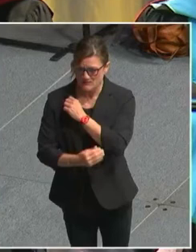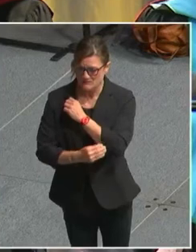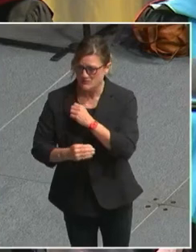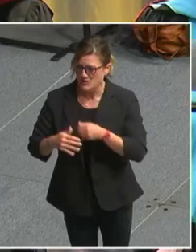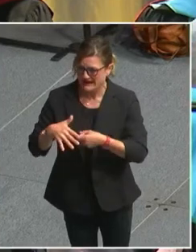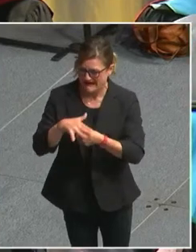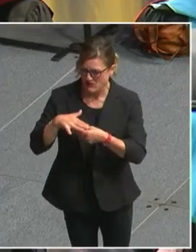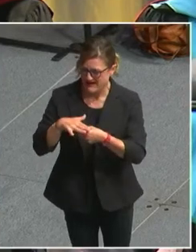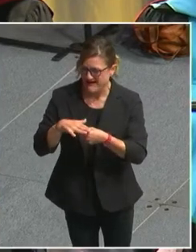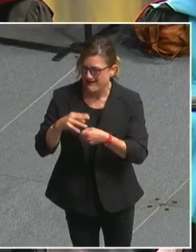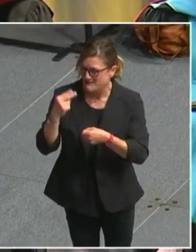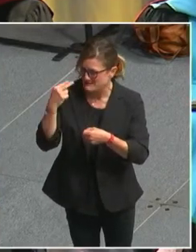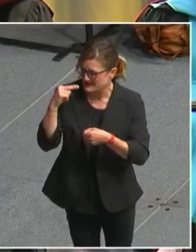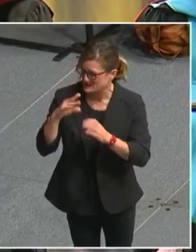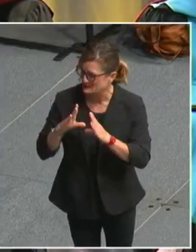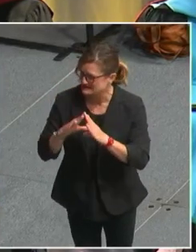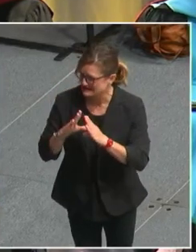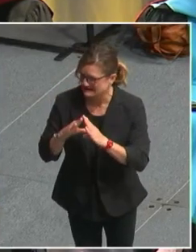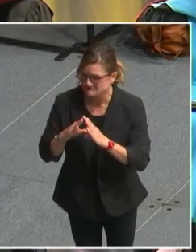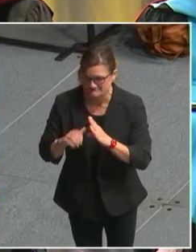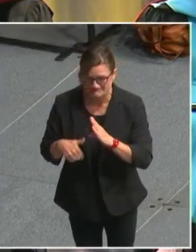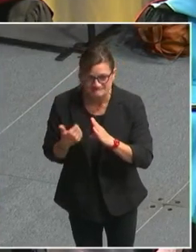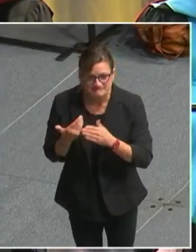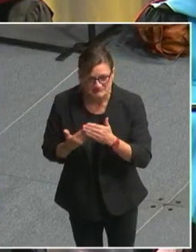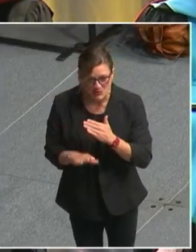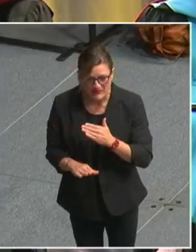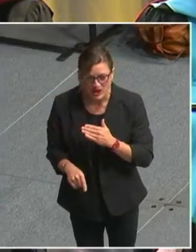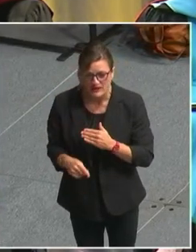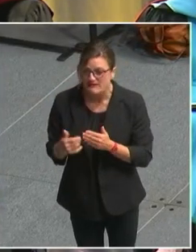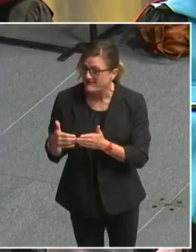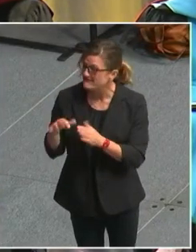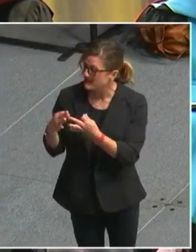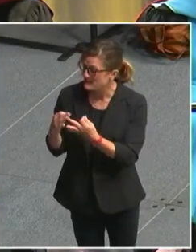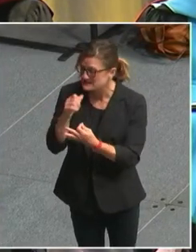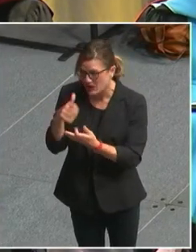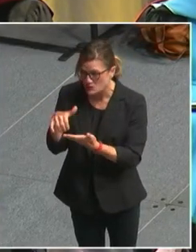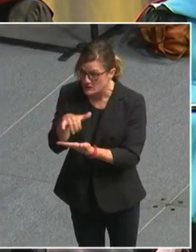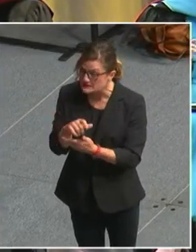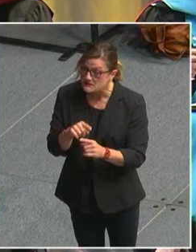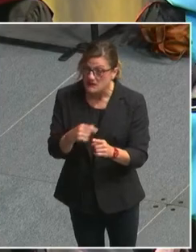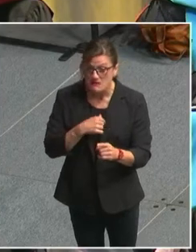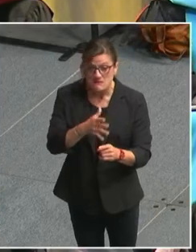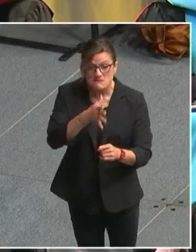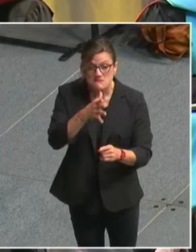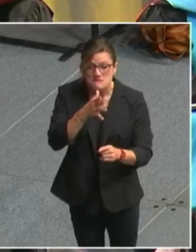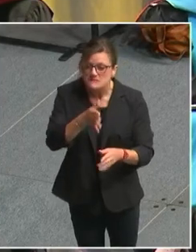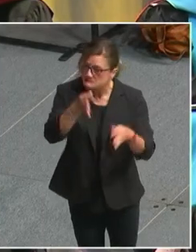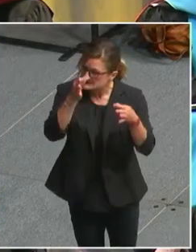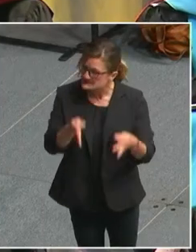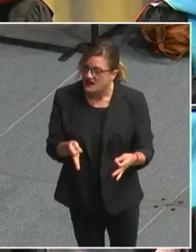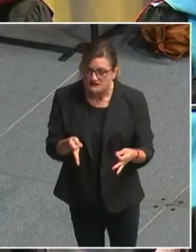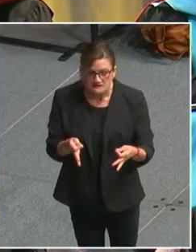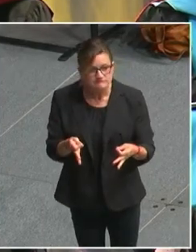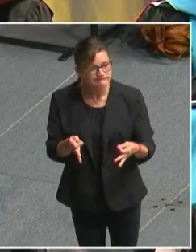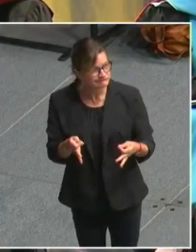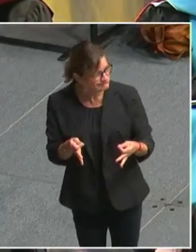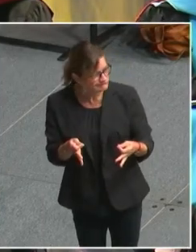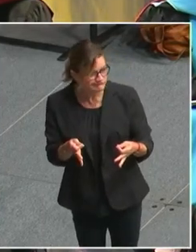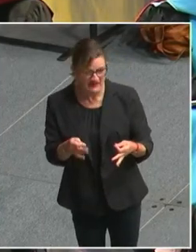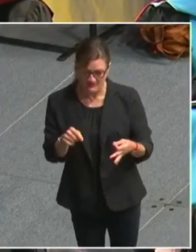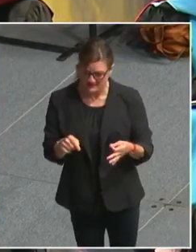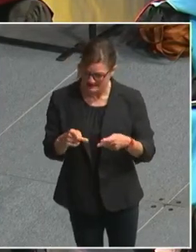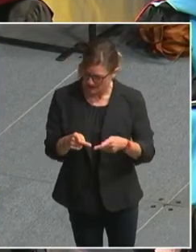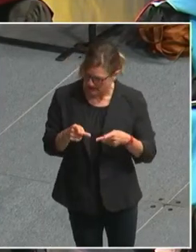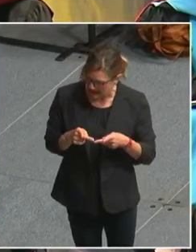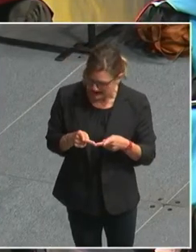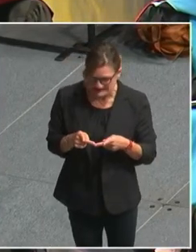Mexico City. My family isn't rich, but my mom decided that the place and the conditions we lived in were